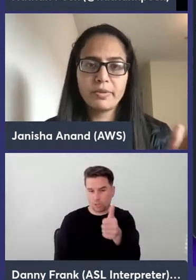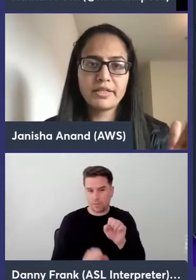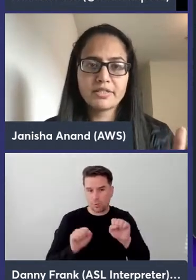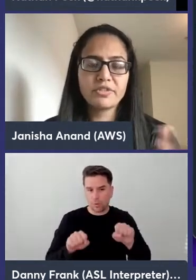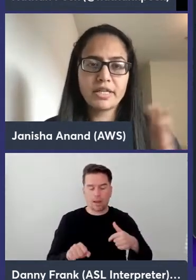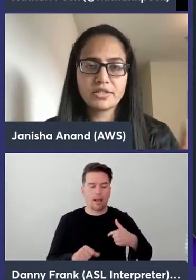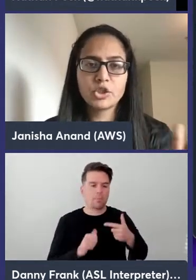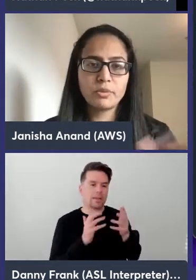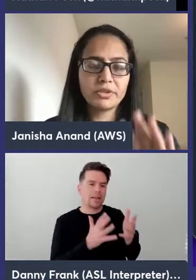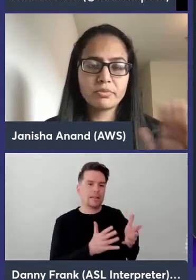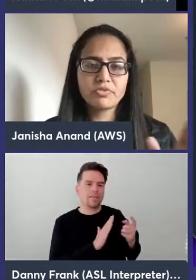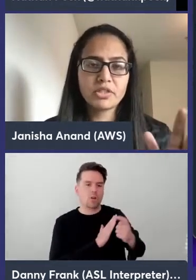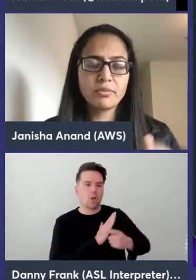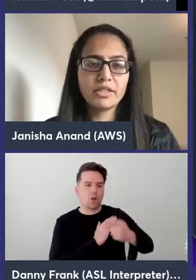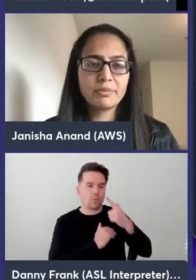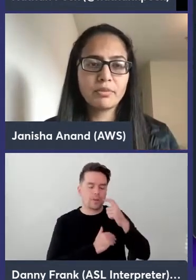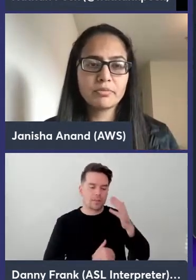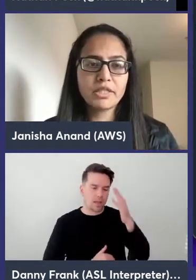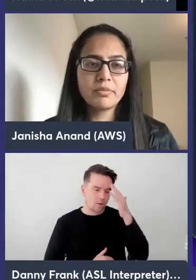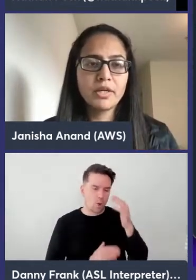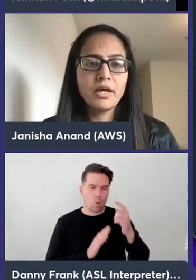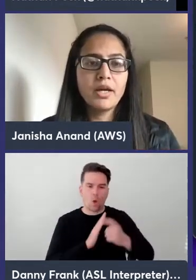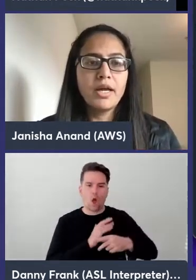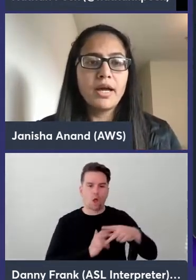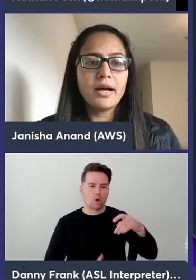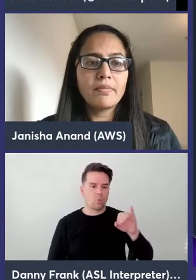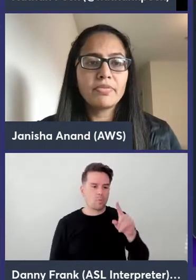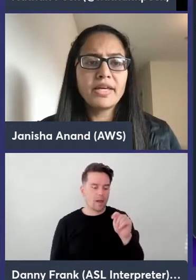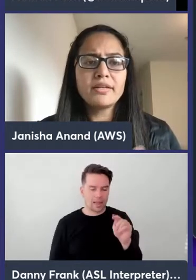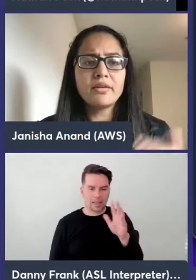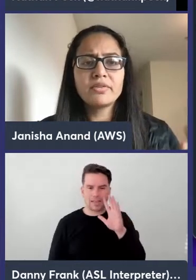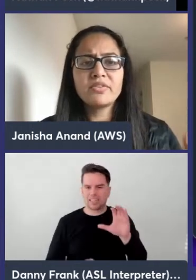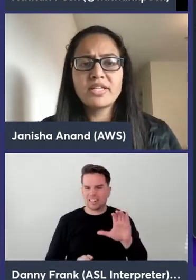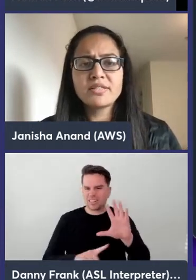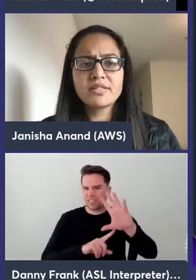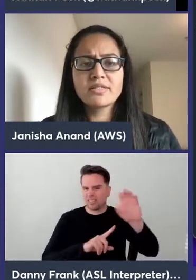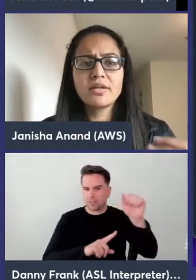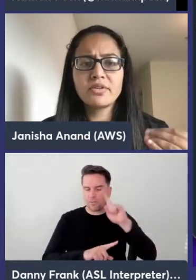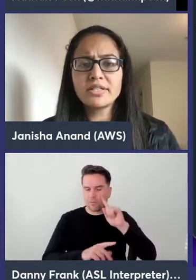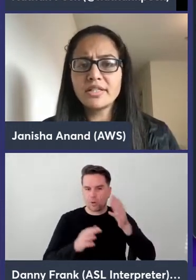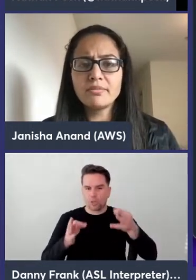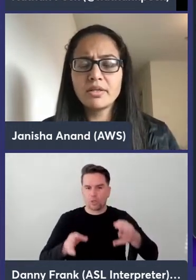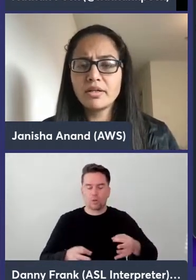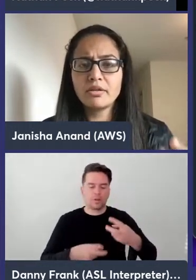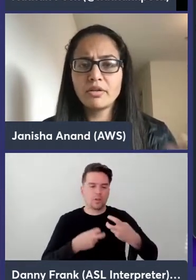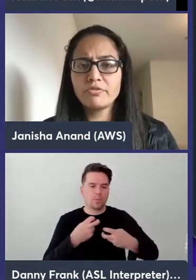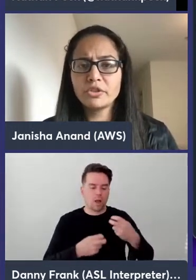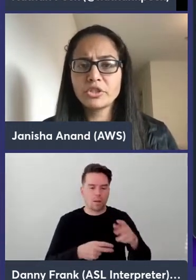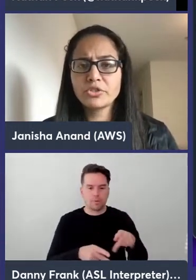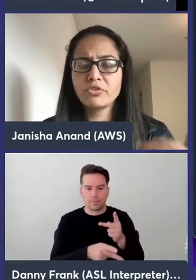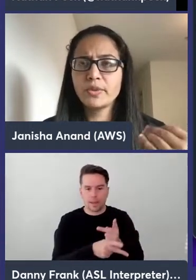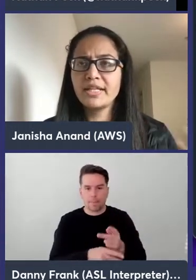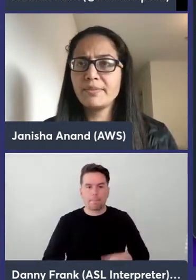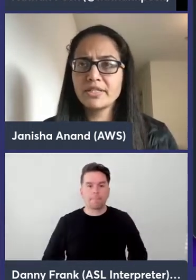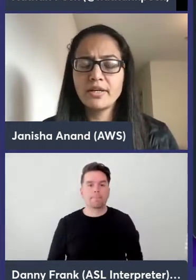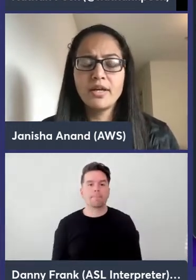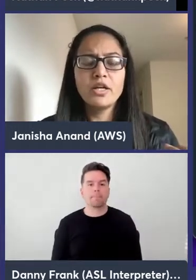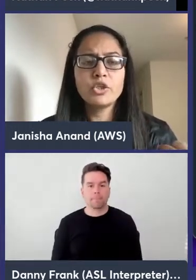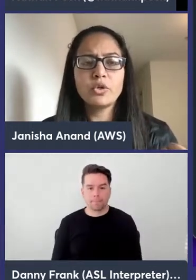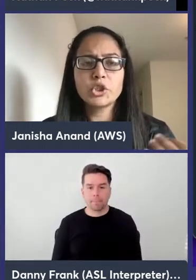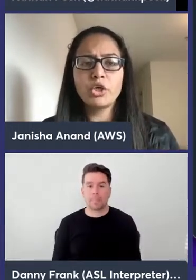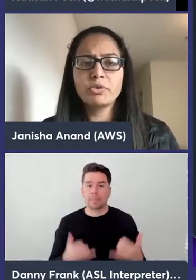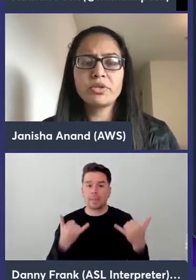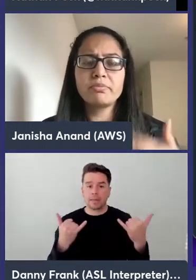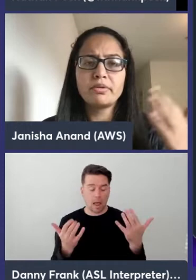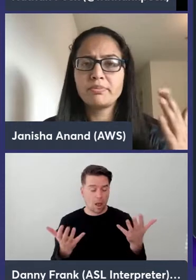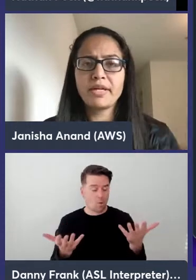know Autopilot does a fantastic job in terms of determining the problem type. Then the rest is runtime configurations. If you want to limit